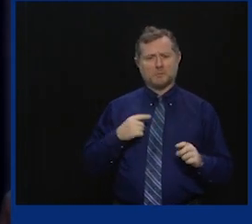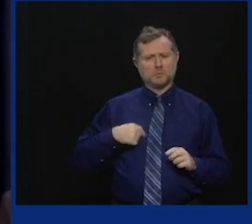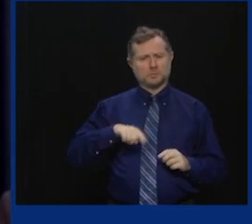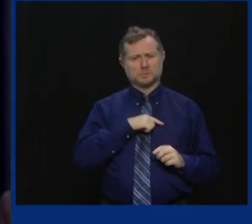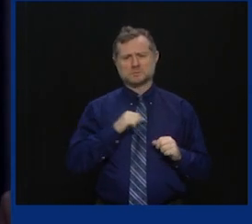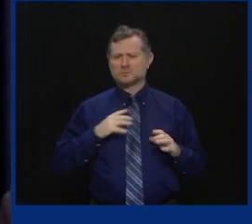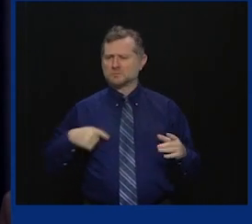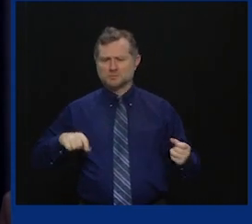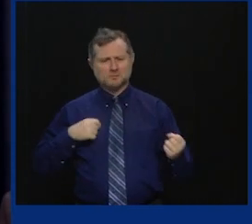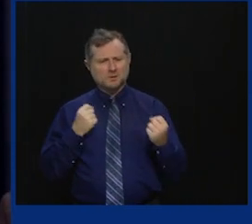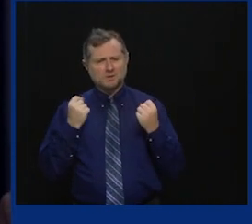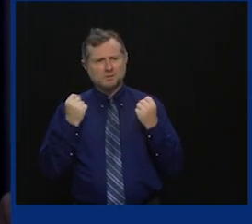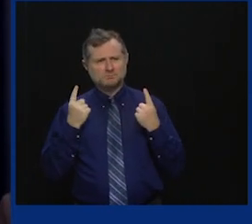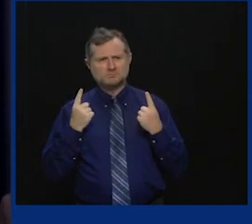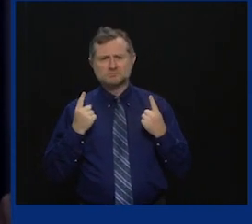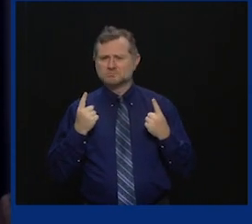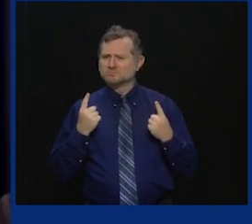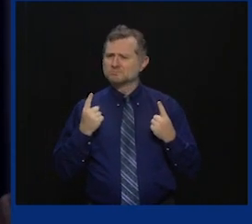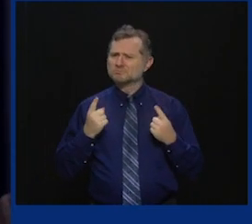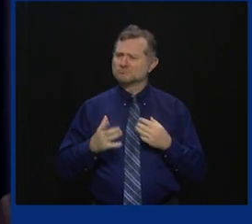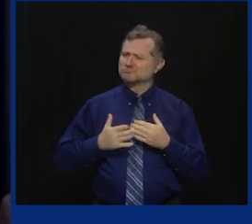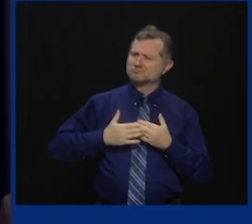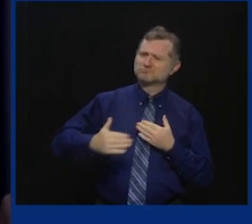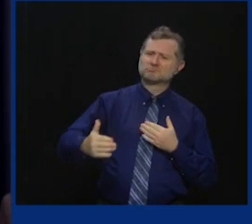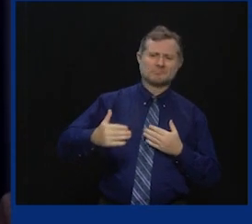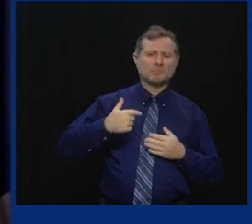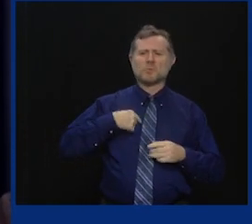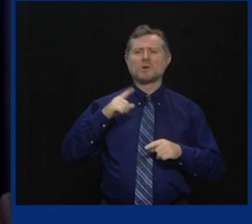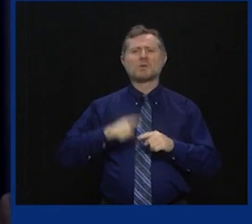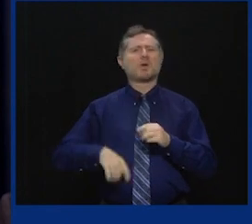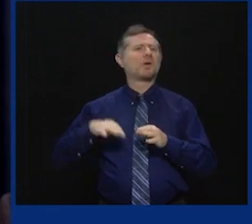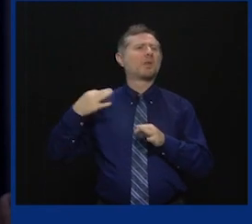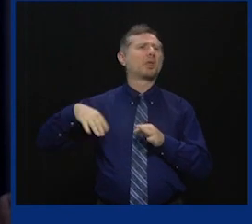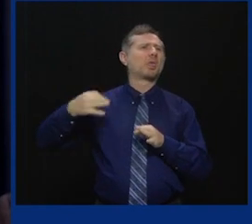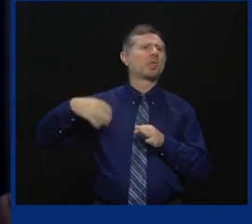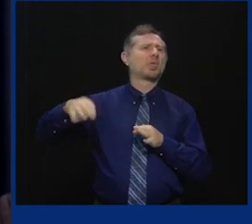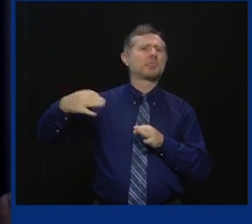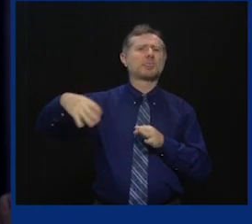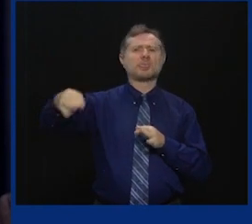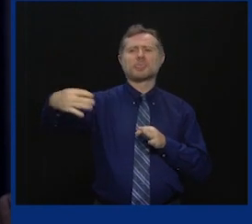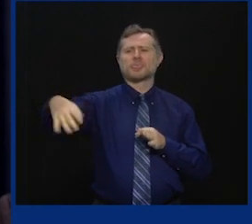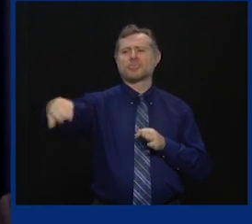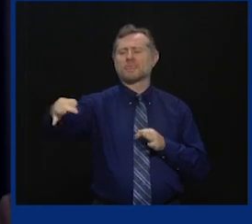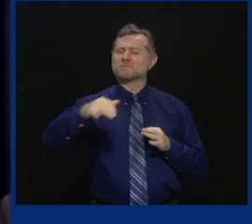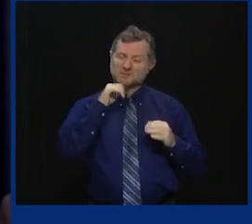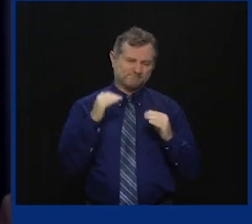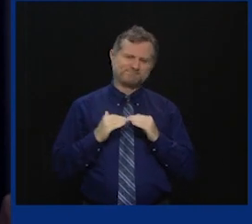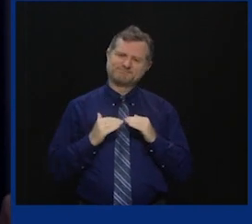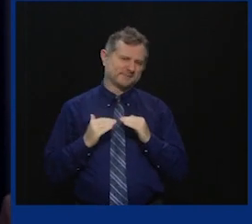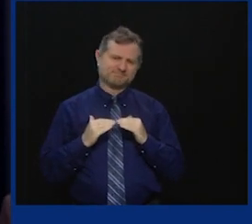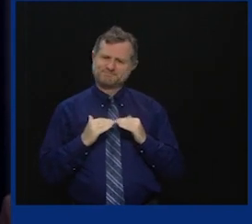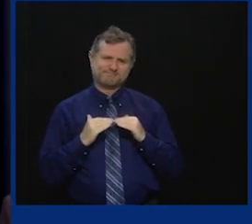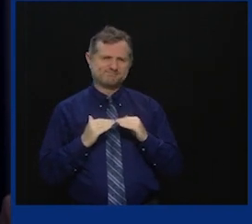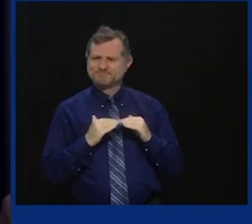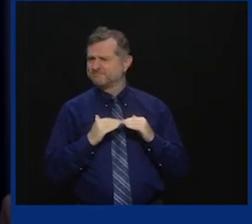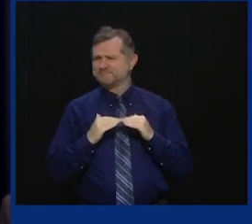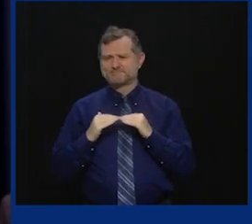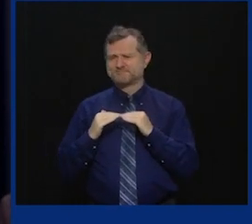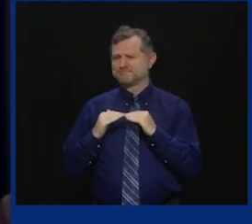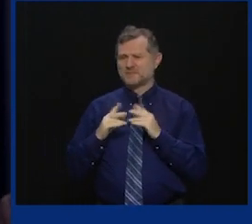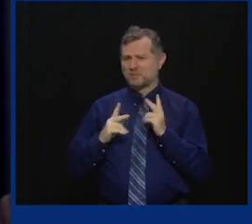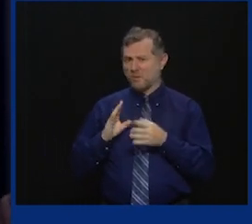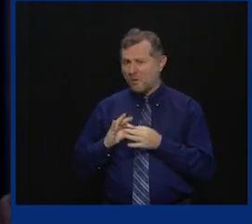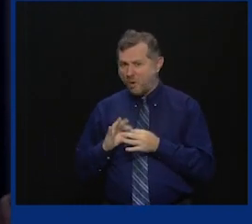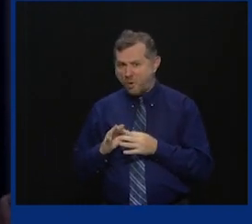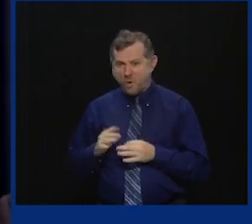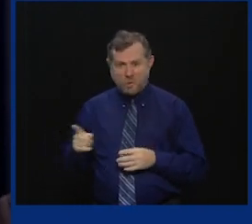cannot no longer delay justice. And you'll hear people say, oh, they're letting people out. Yeah, we're letting 191 people